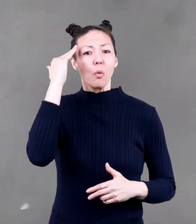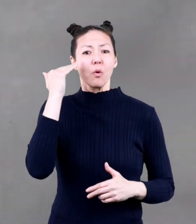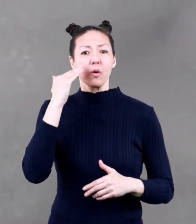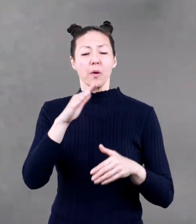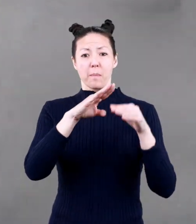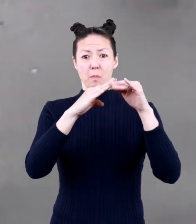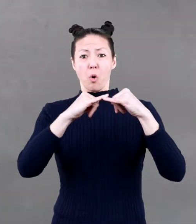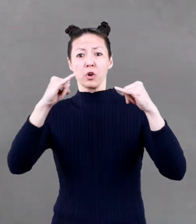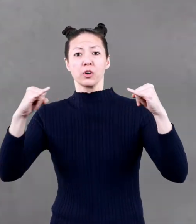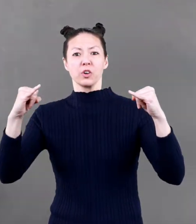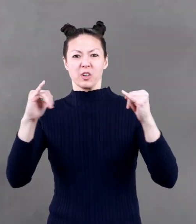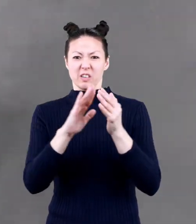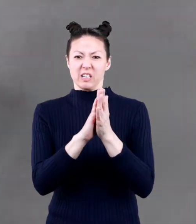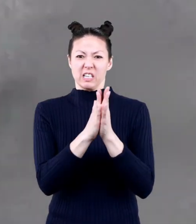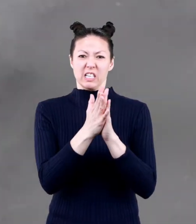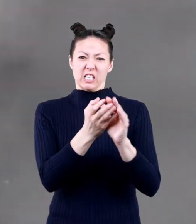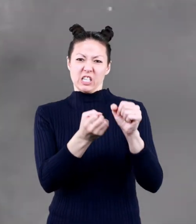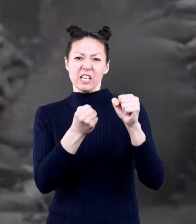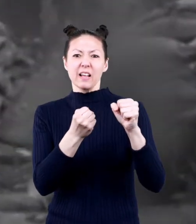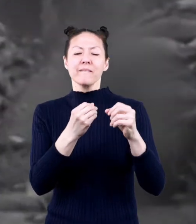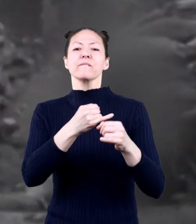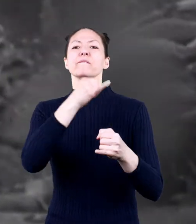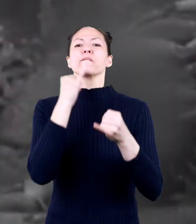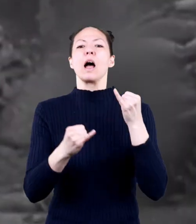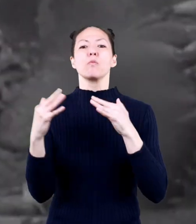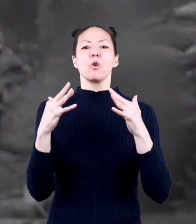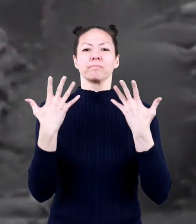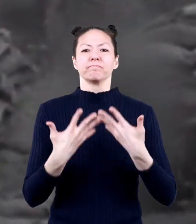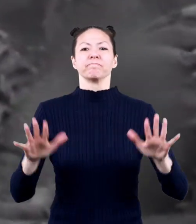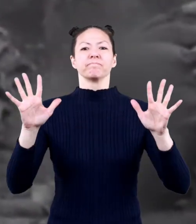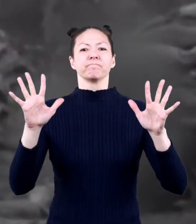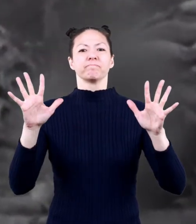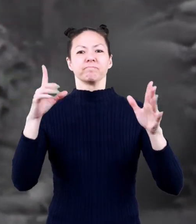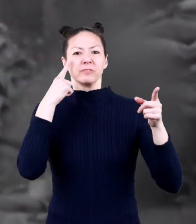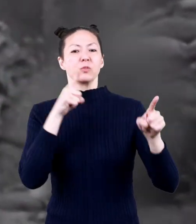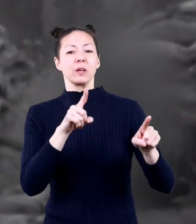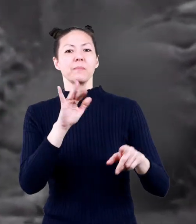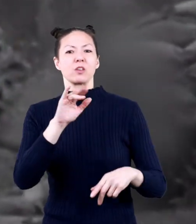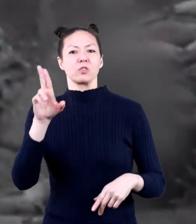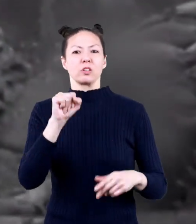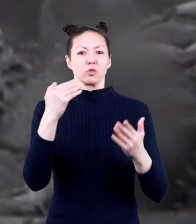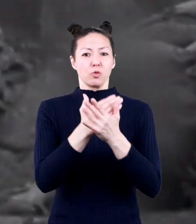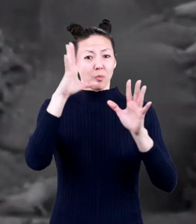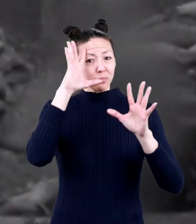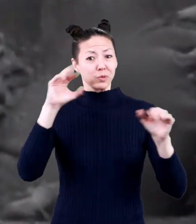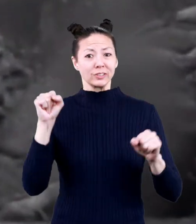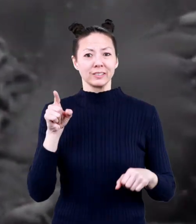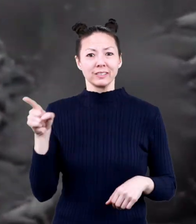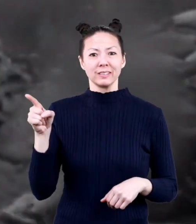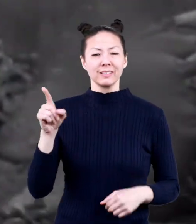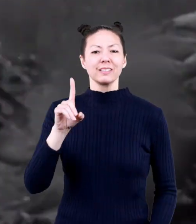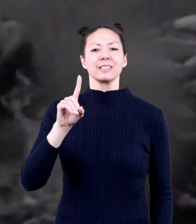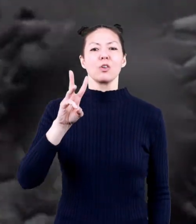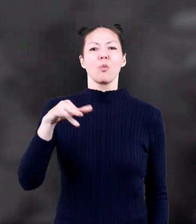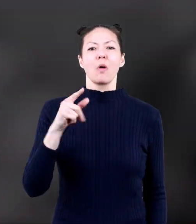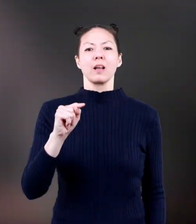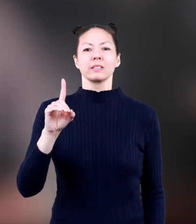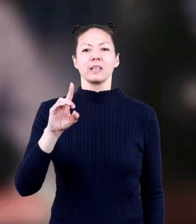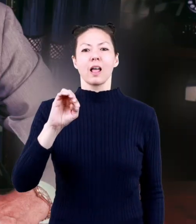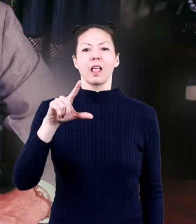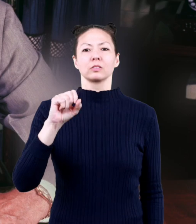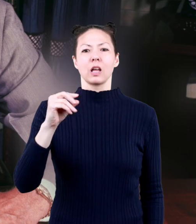The South Korean border was eventually strengthened, and the war finally ended with a treaty encouraged by the new U.S.